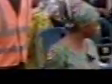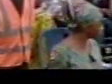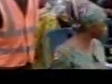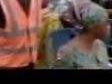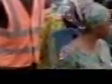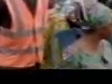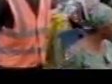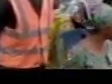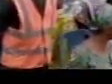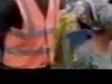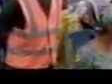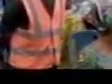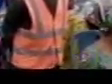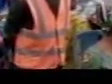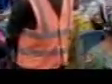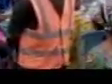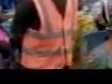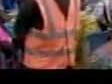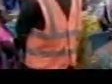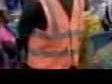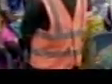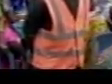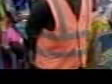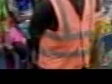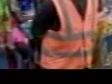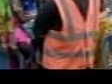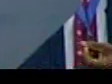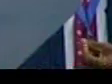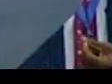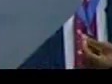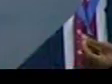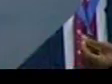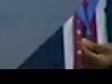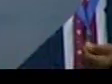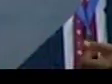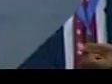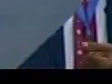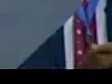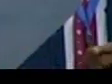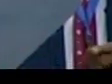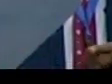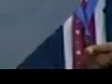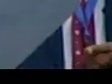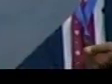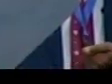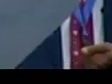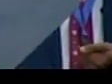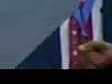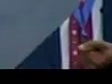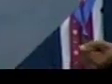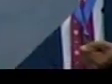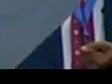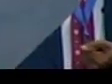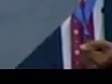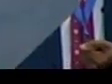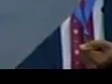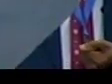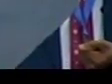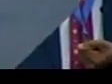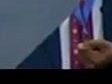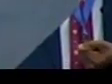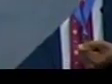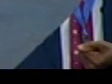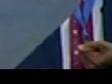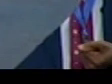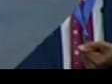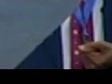O si ni eri. Eto fe je fun gbogbo agbaye. Boyo ti gba igbala.